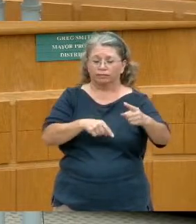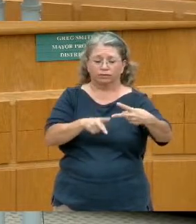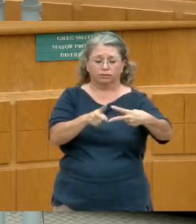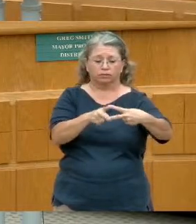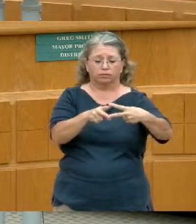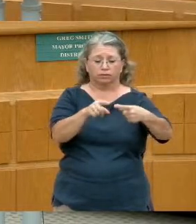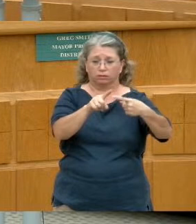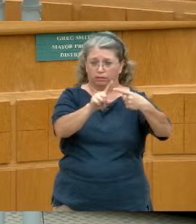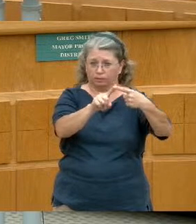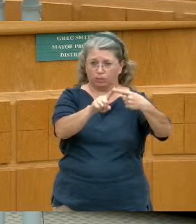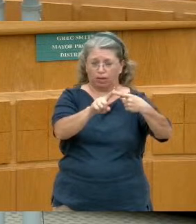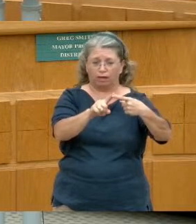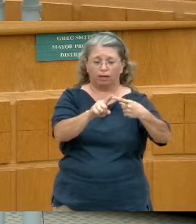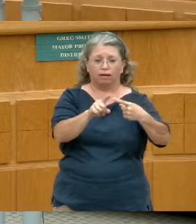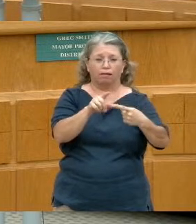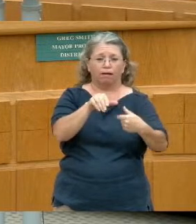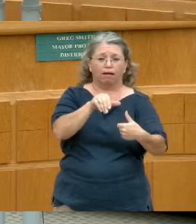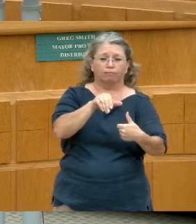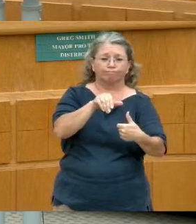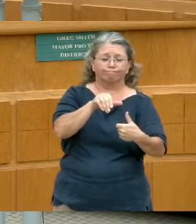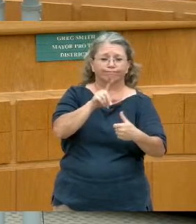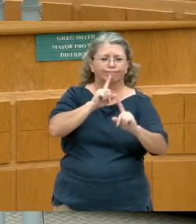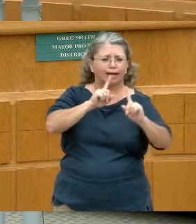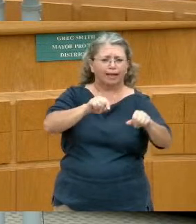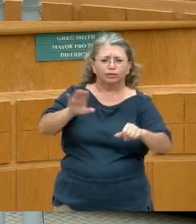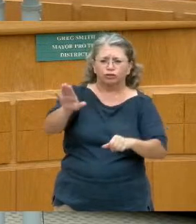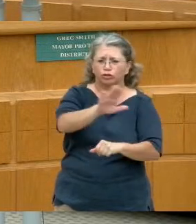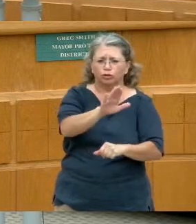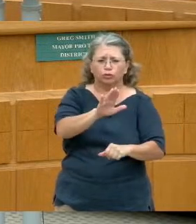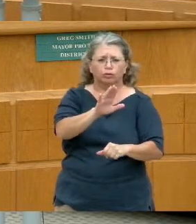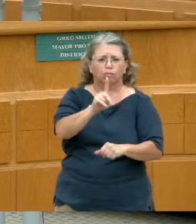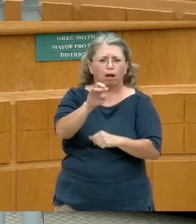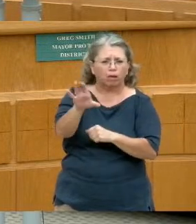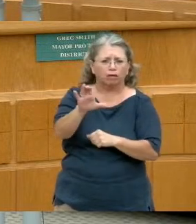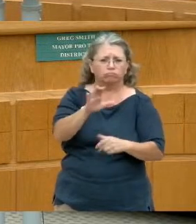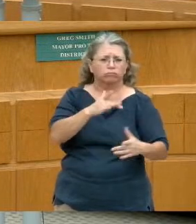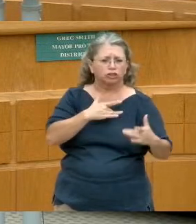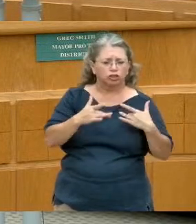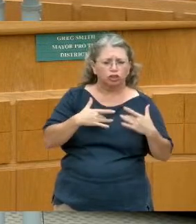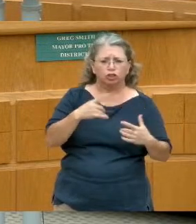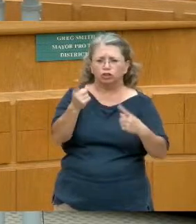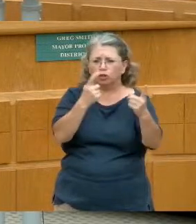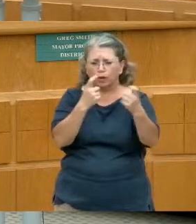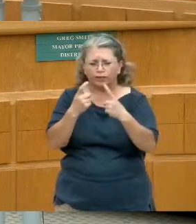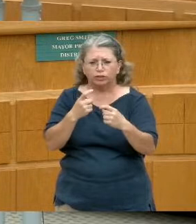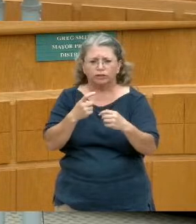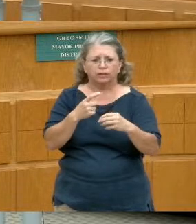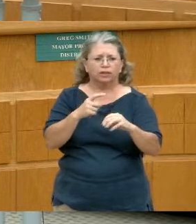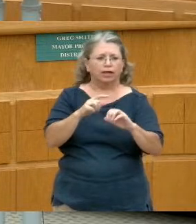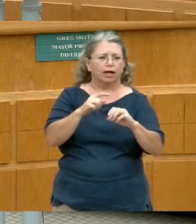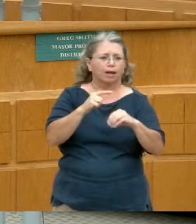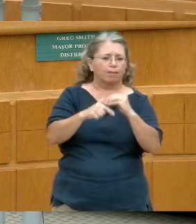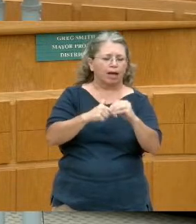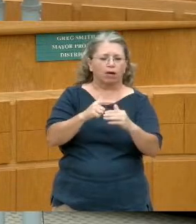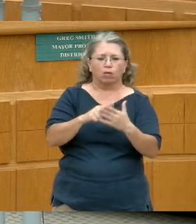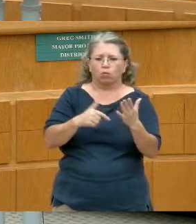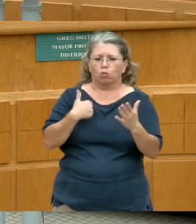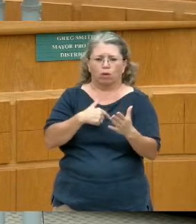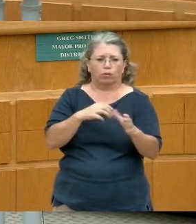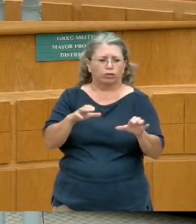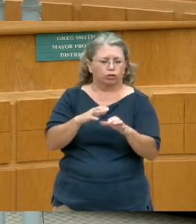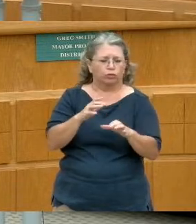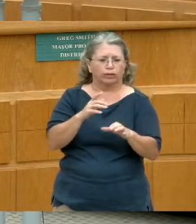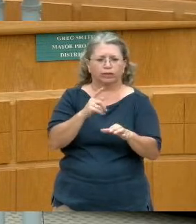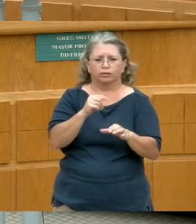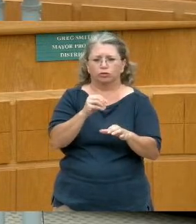public concerns and questions about COVID-19 and the interventions that are being taken to control the transmission of COVID-19 in the